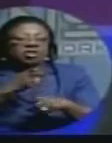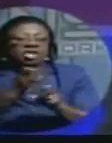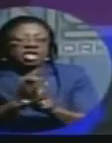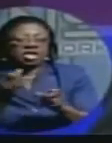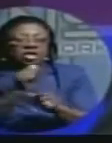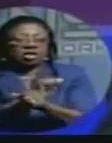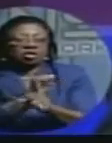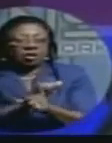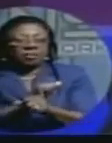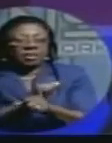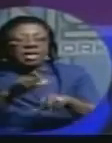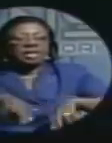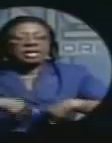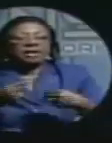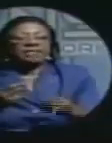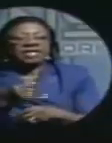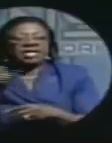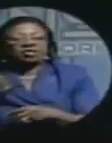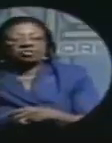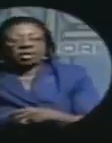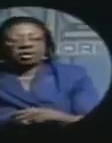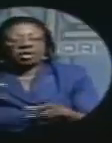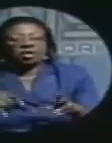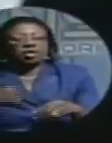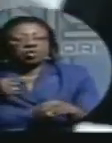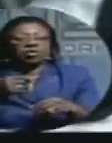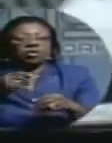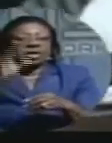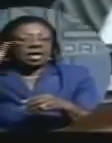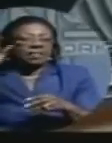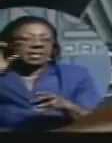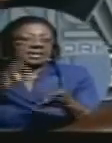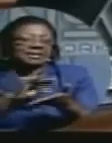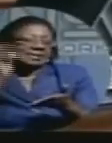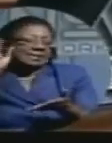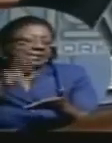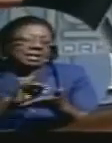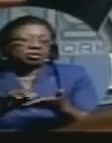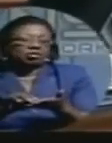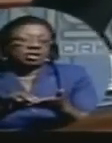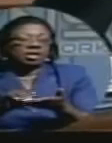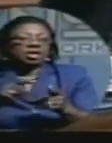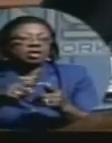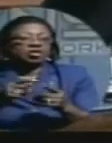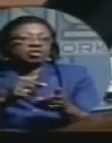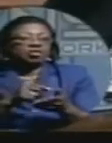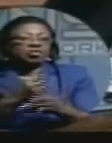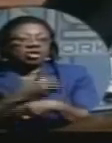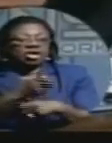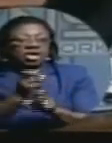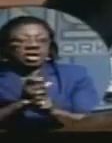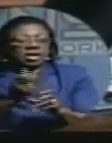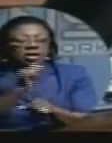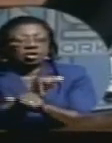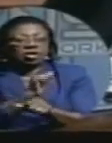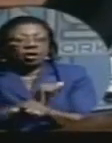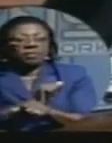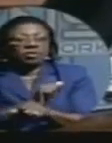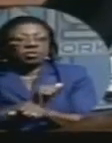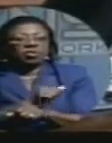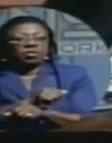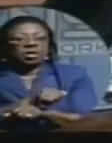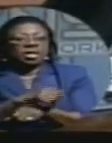Given instructions to the Cabinet Secretary to reassign him to the Cabinet Office